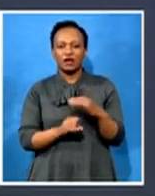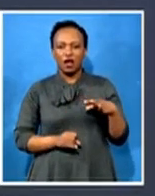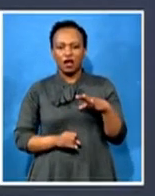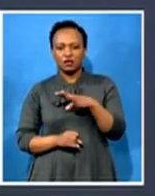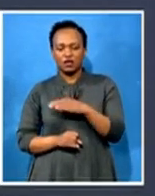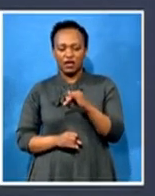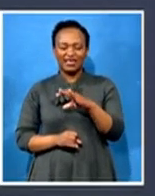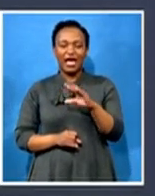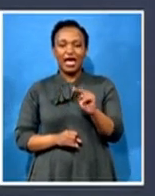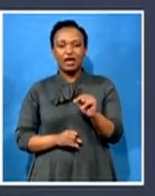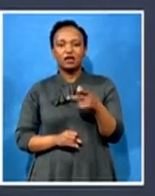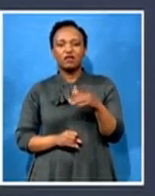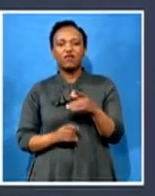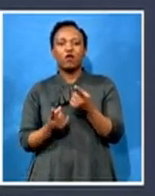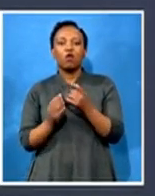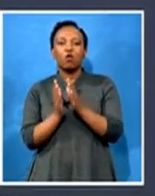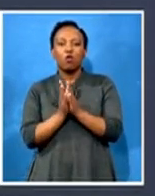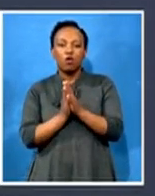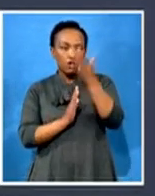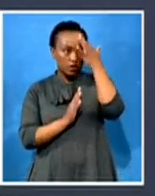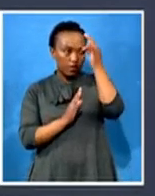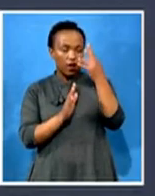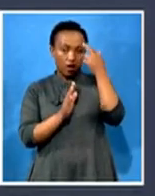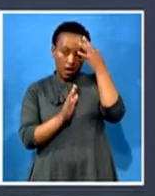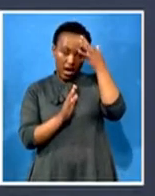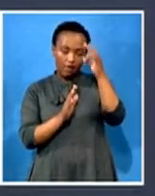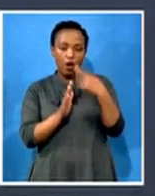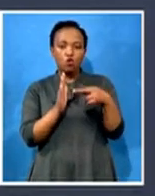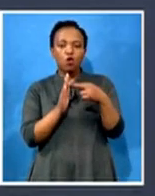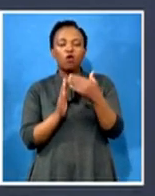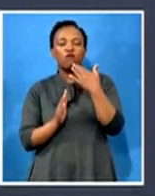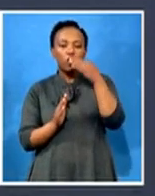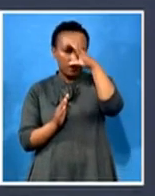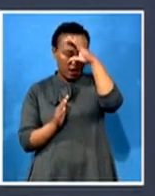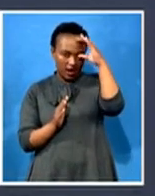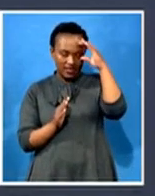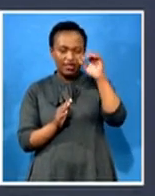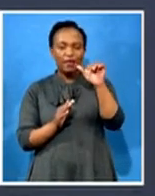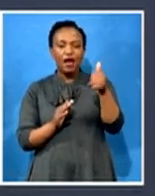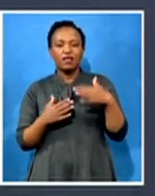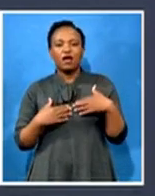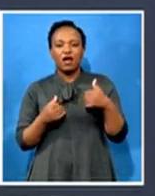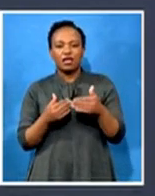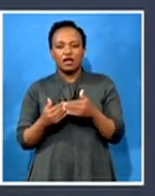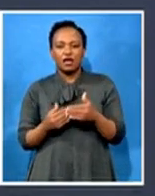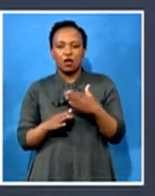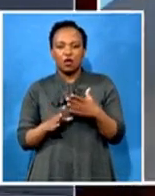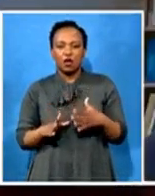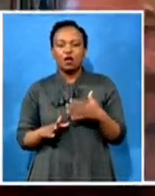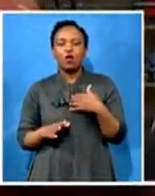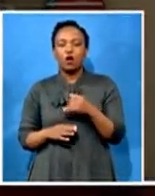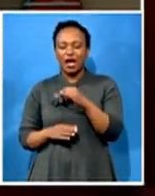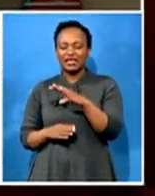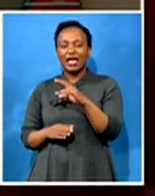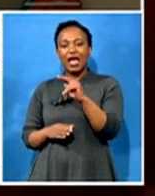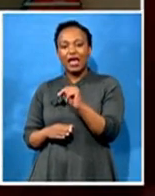acknowledge the role of nurses and other healthcare workers. Let me bring in the I.C.N CEO Howard Catton via Skype.